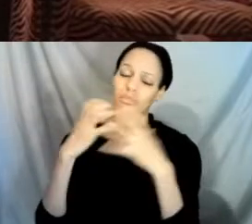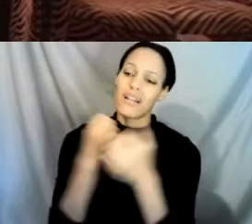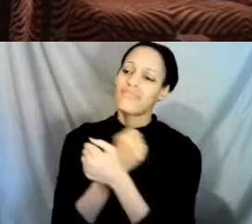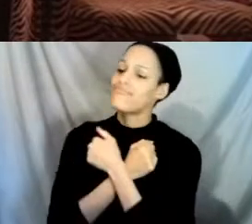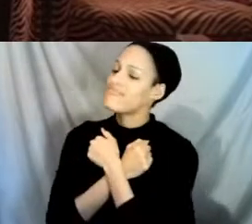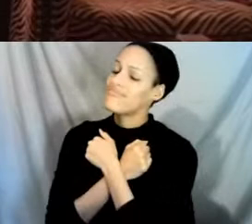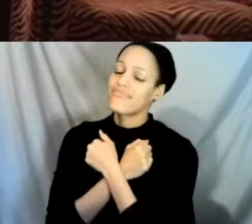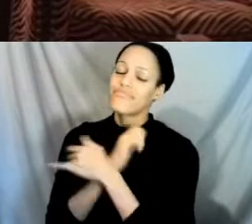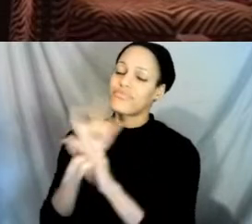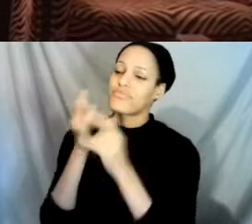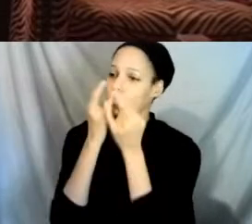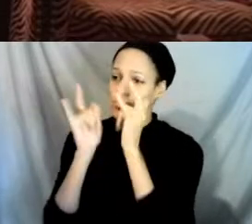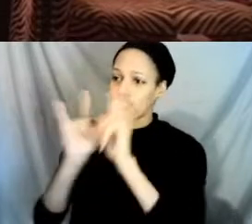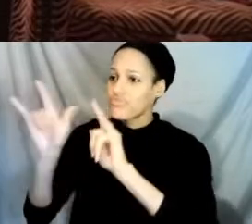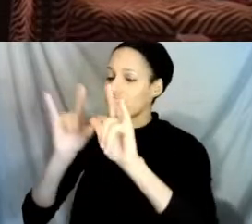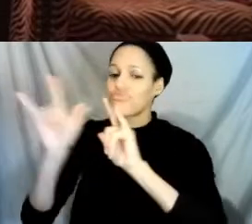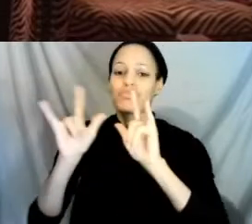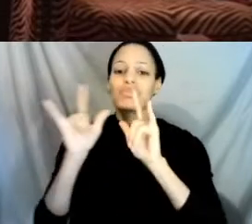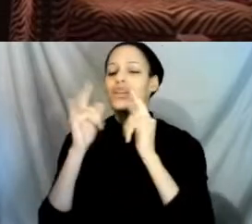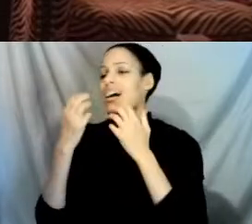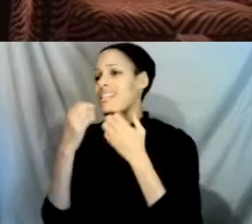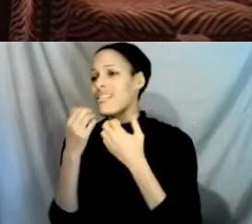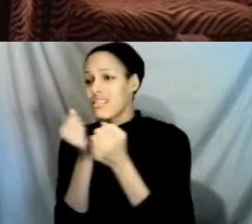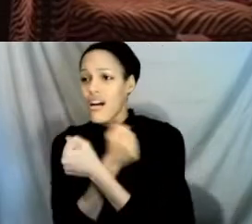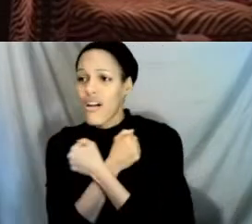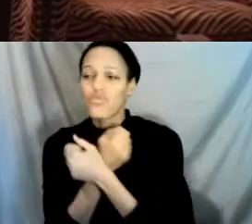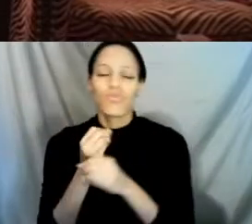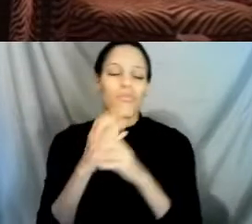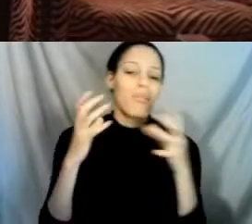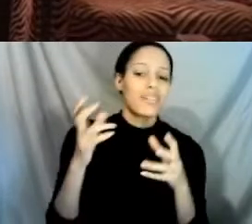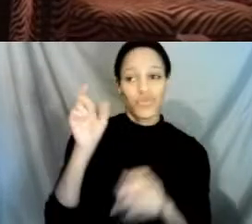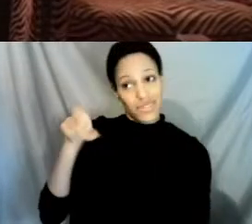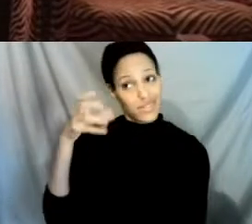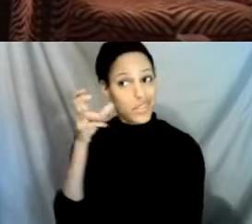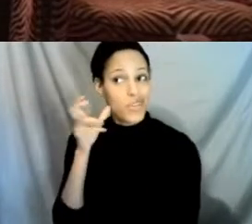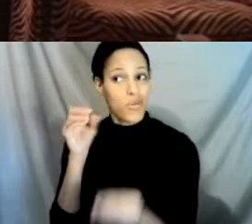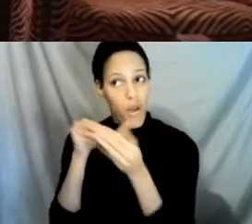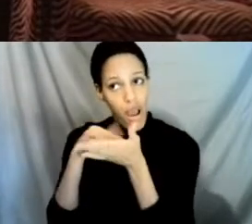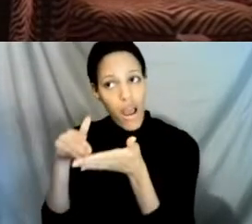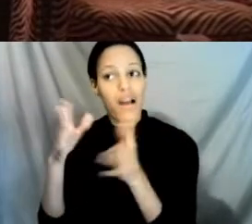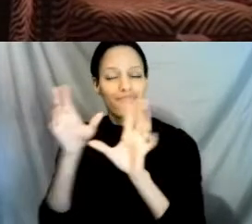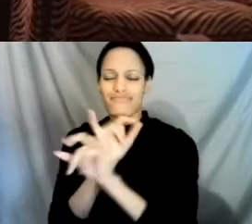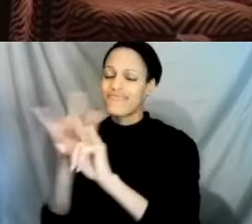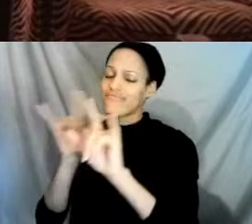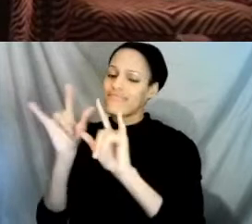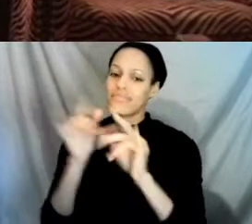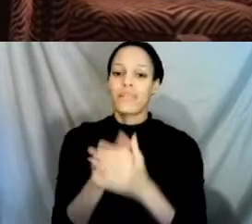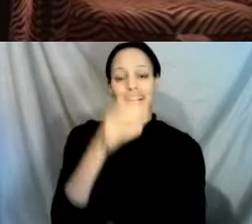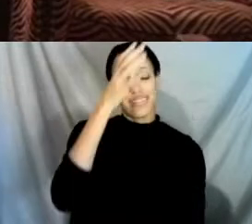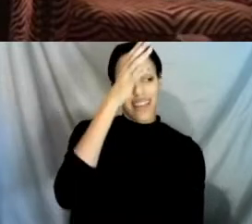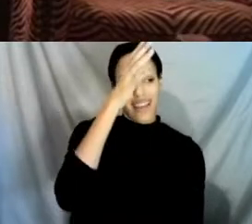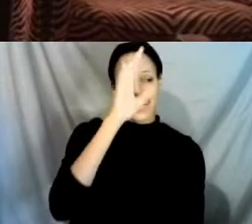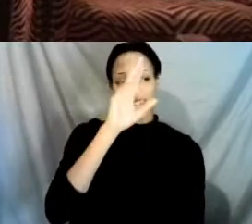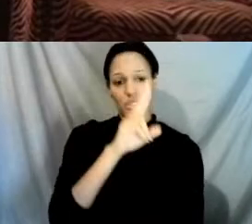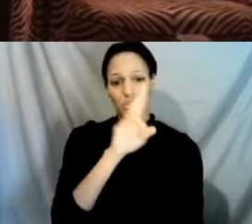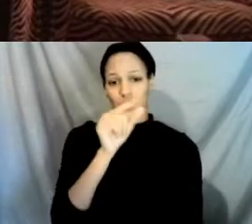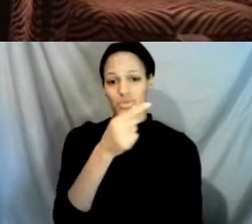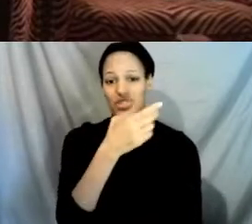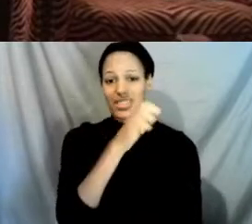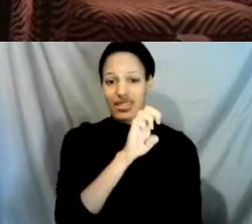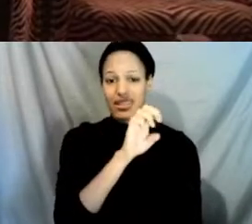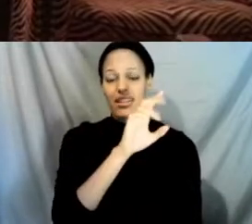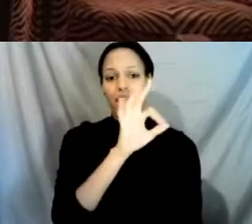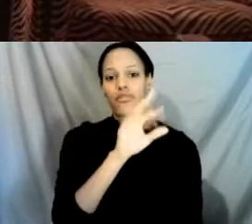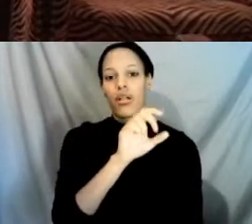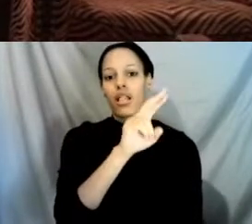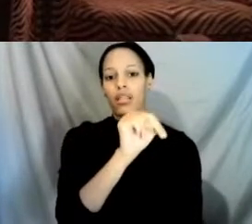so much, who I love so much, who I love so much. To my father, Eugene Fulton, who was